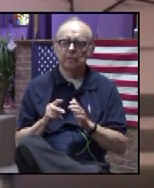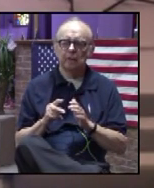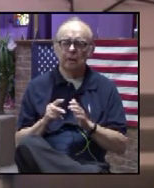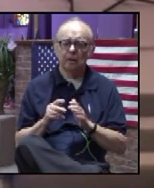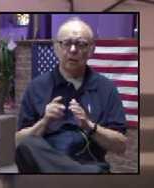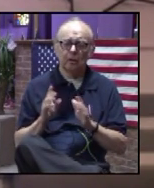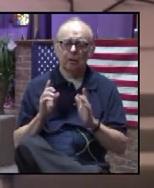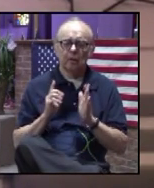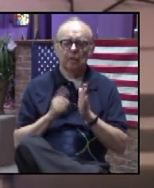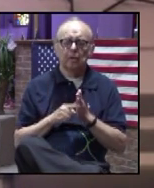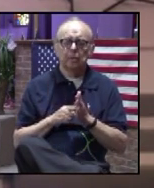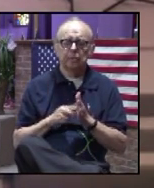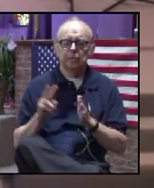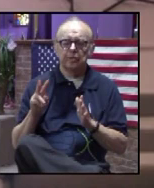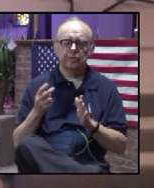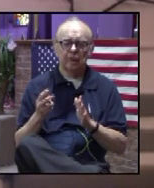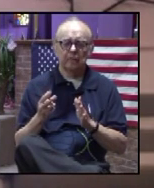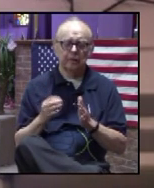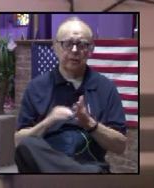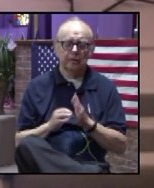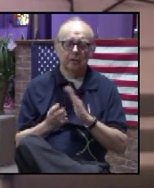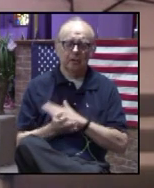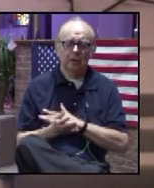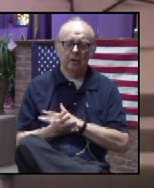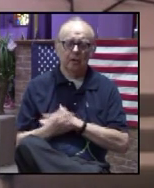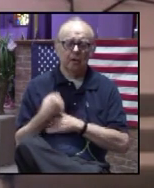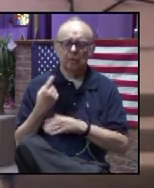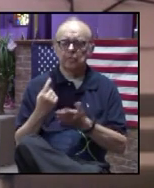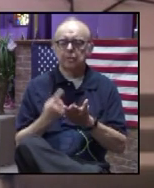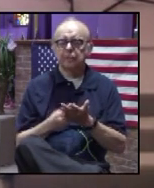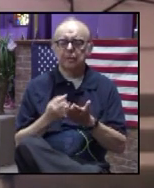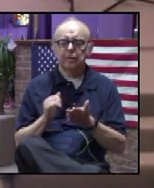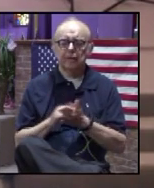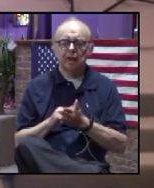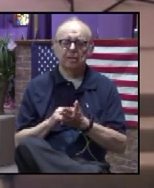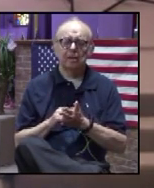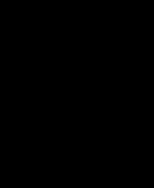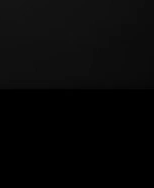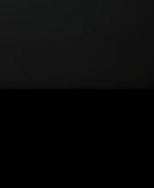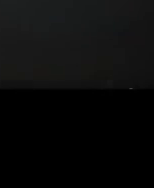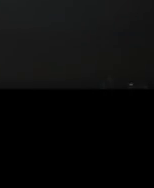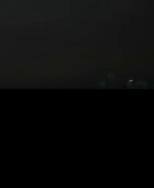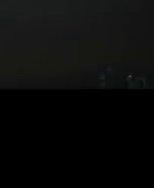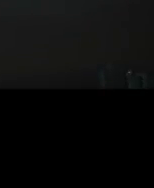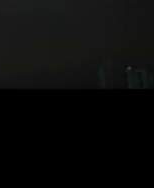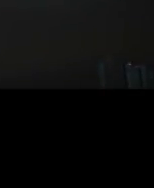And so I want to show you the second clip this morning that we're going to talk about.